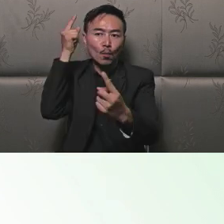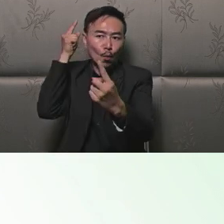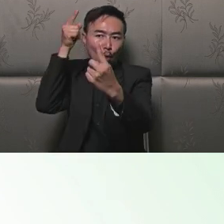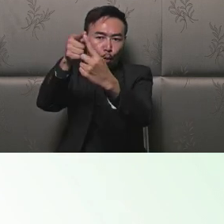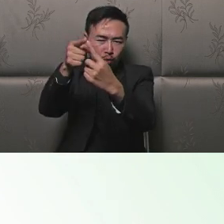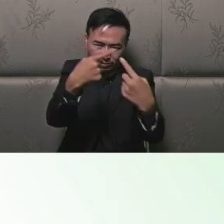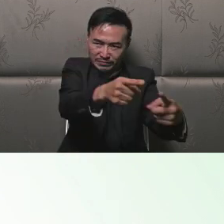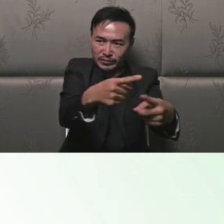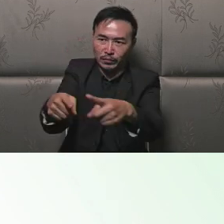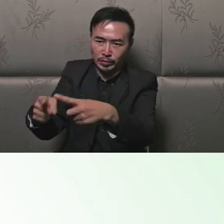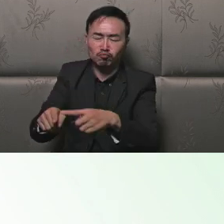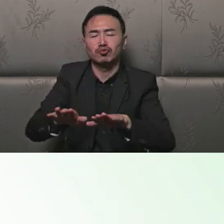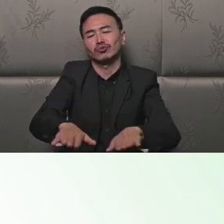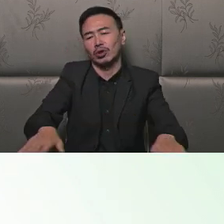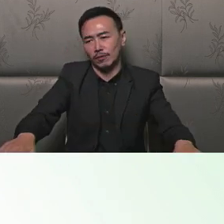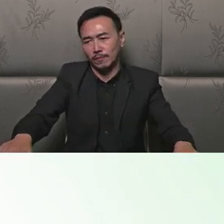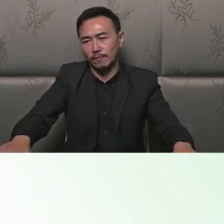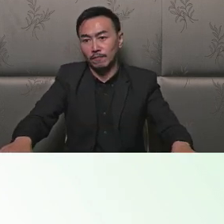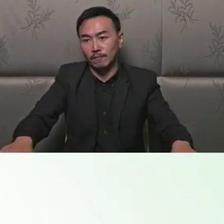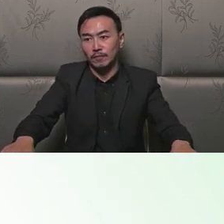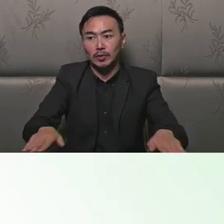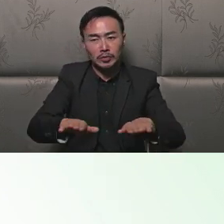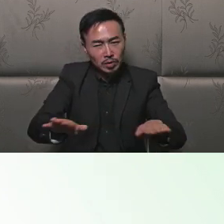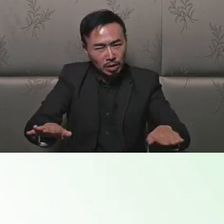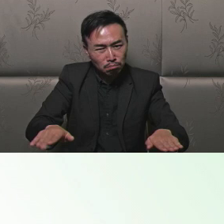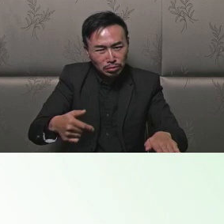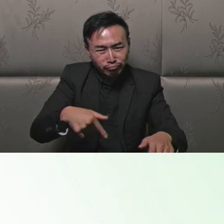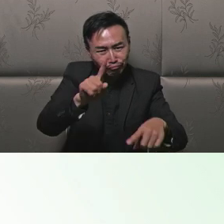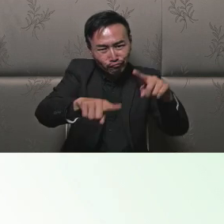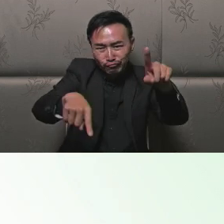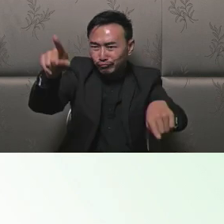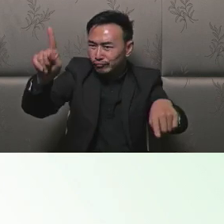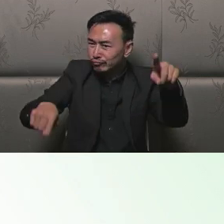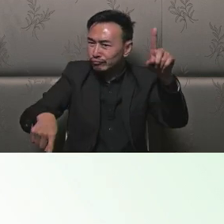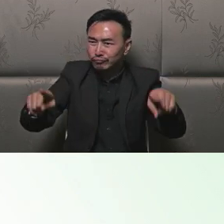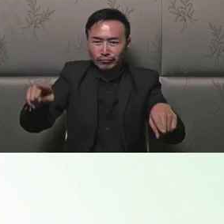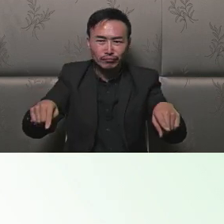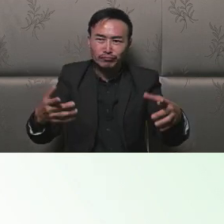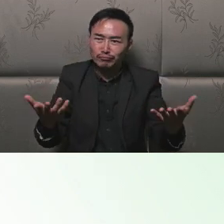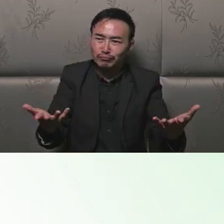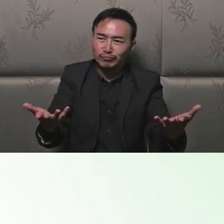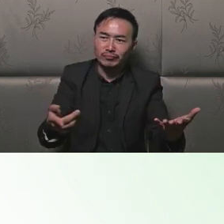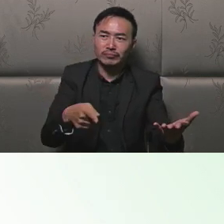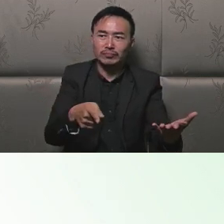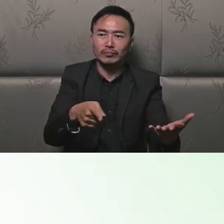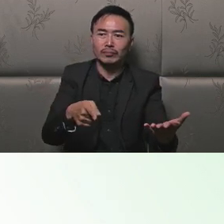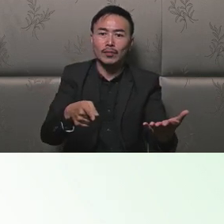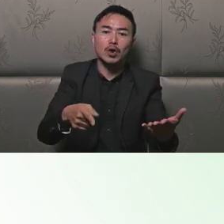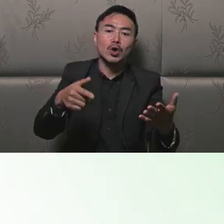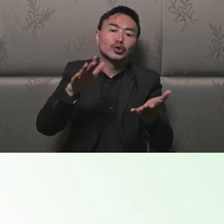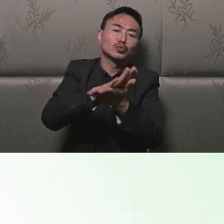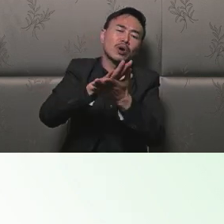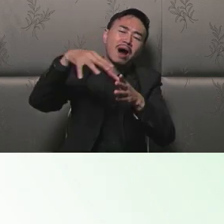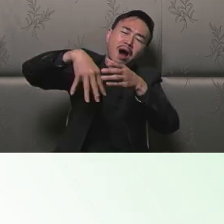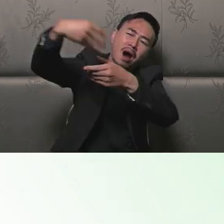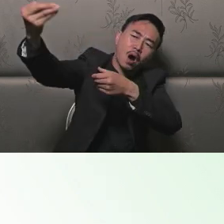outside the formal school. They would start the class having through dancing, for example,